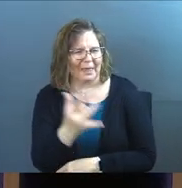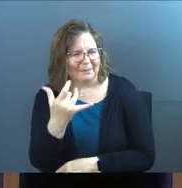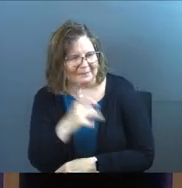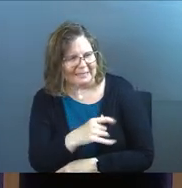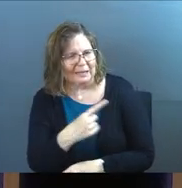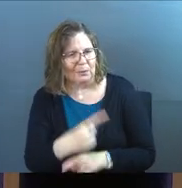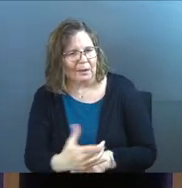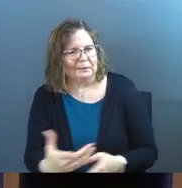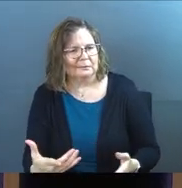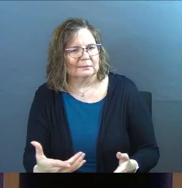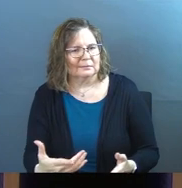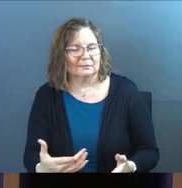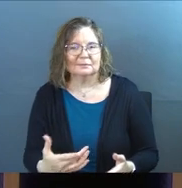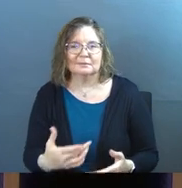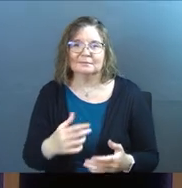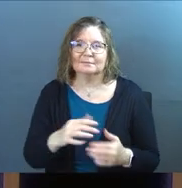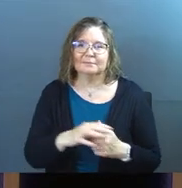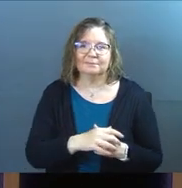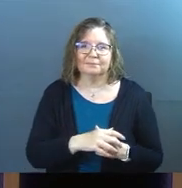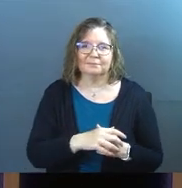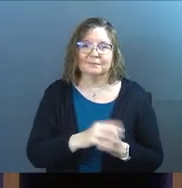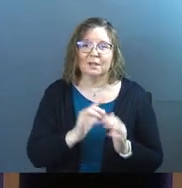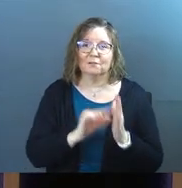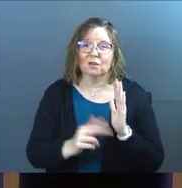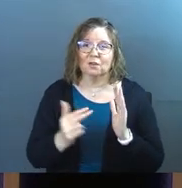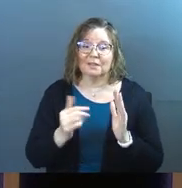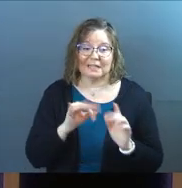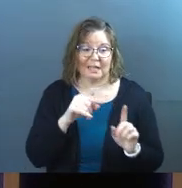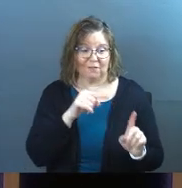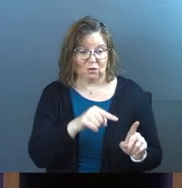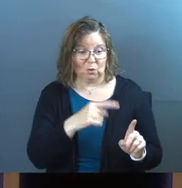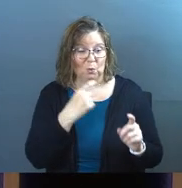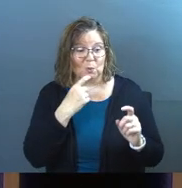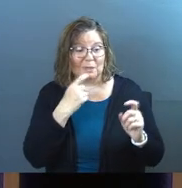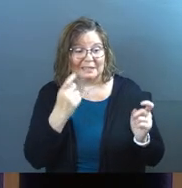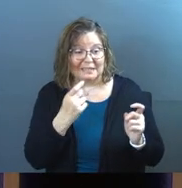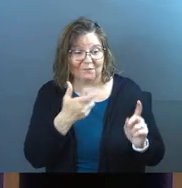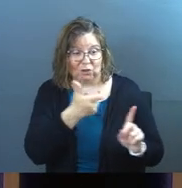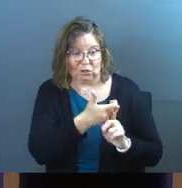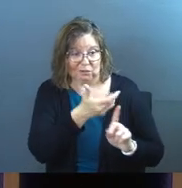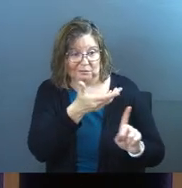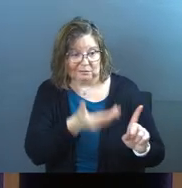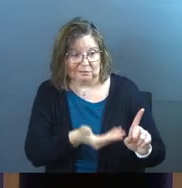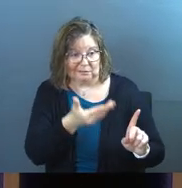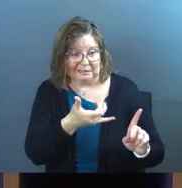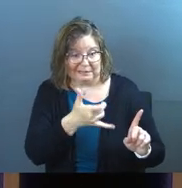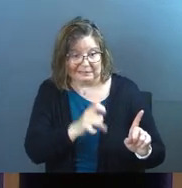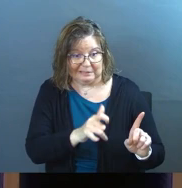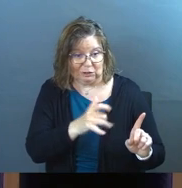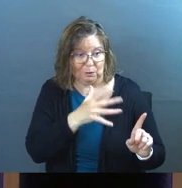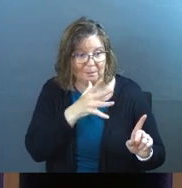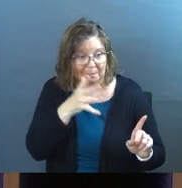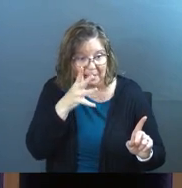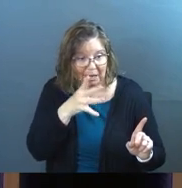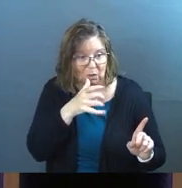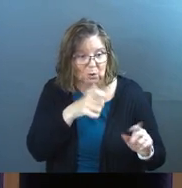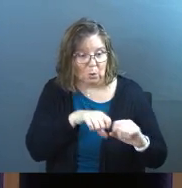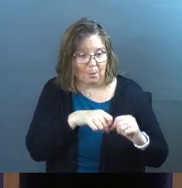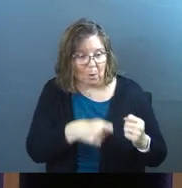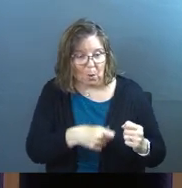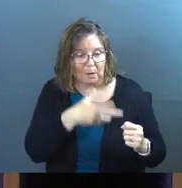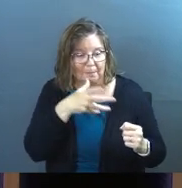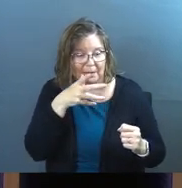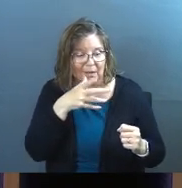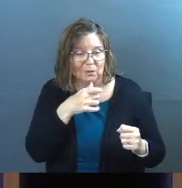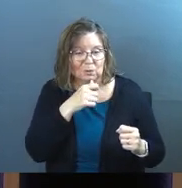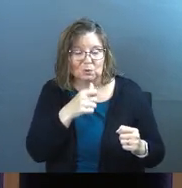idea. Yes? Verse 13. So if you sinful people, you sinful parents, you broken parents